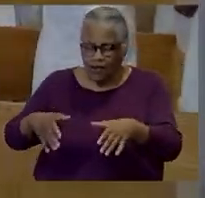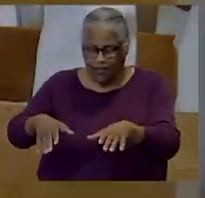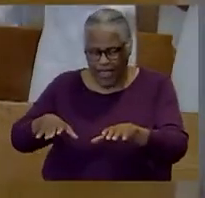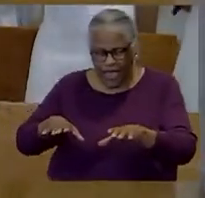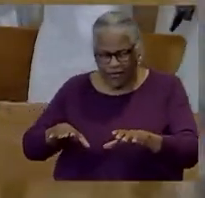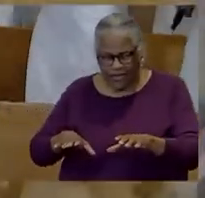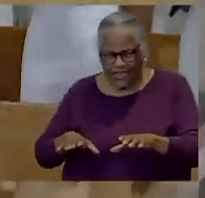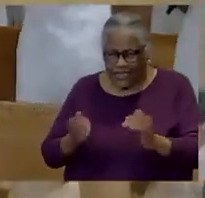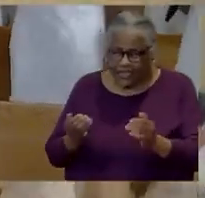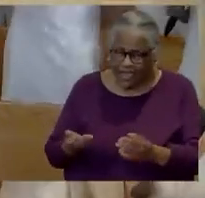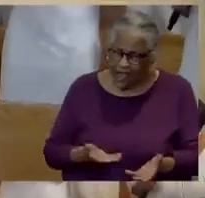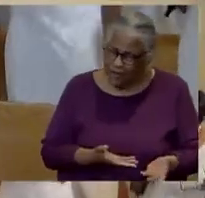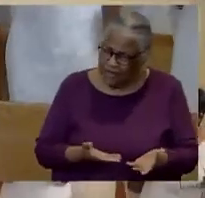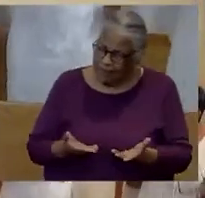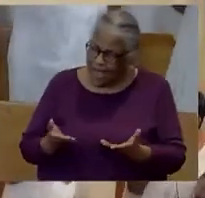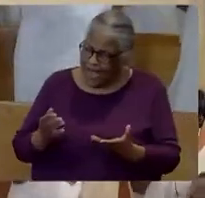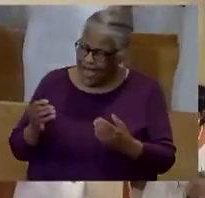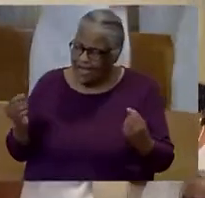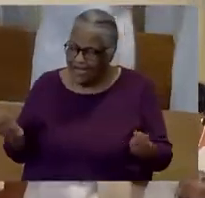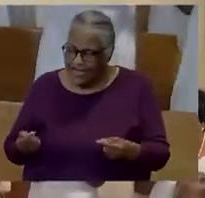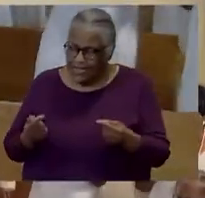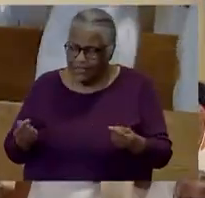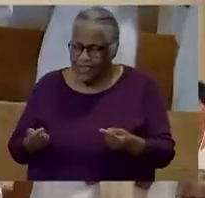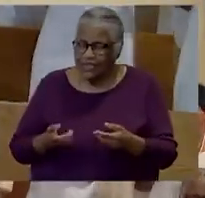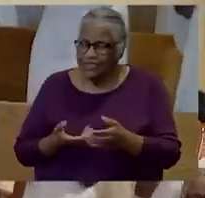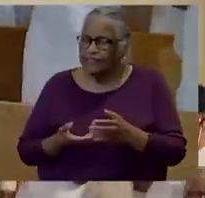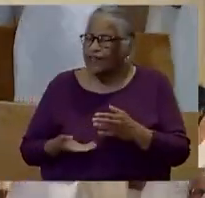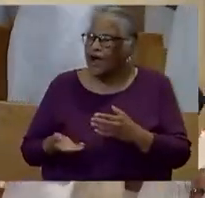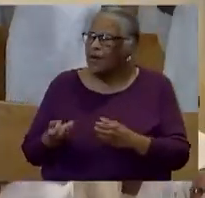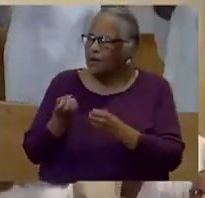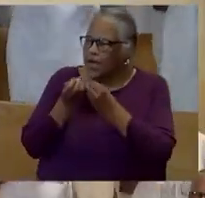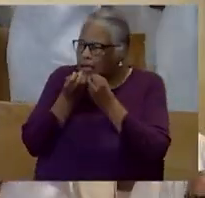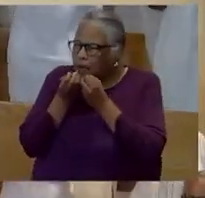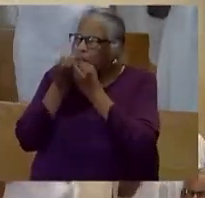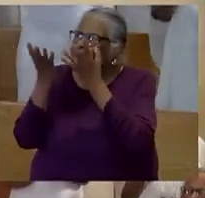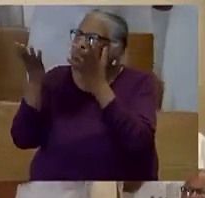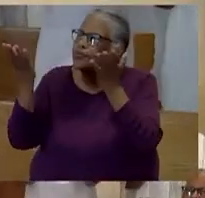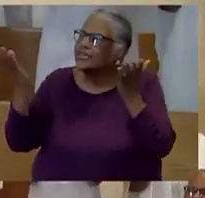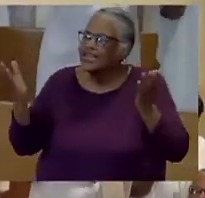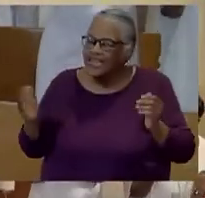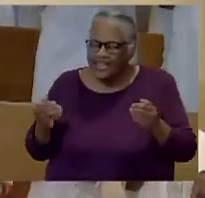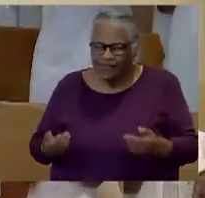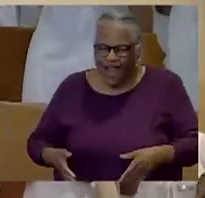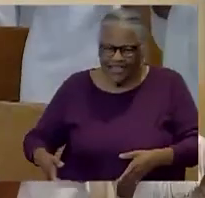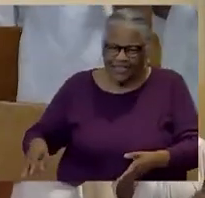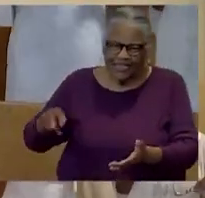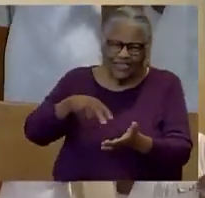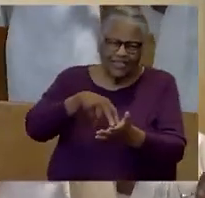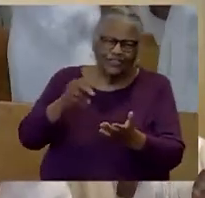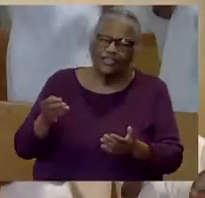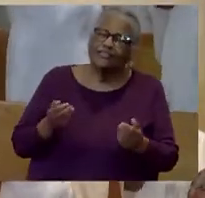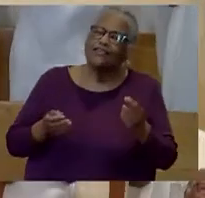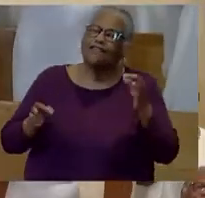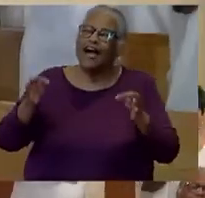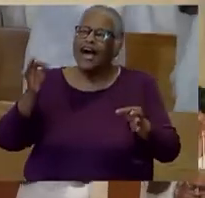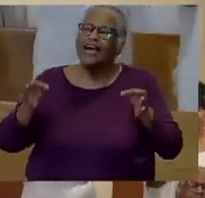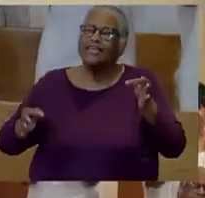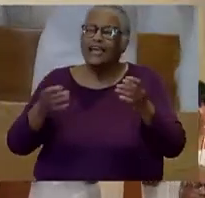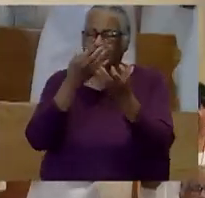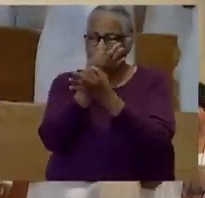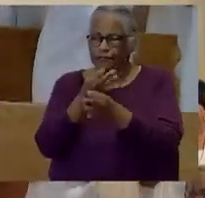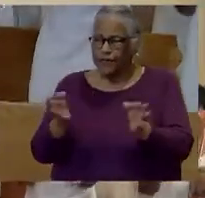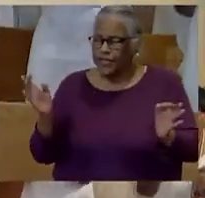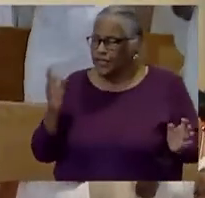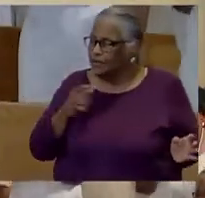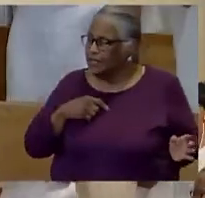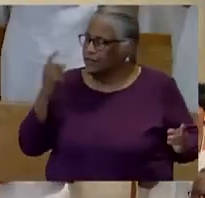buried, he carried my and rising, he freed